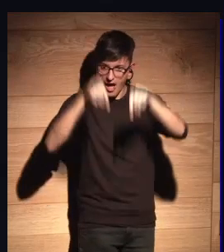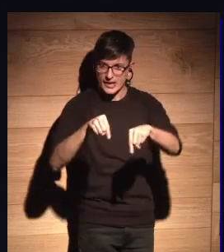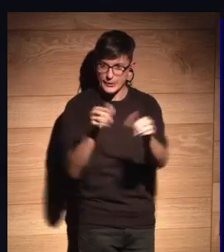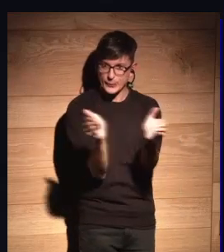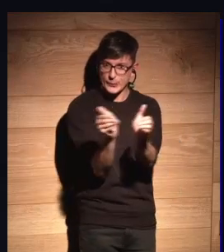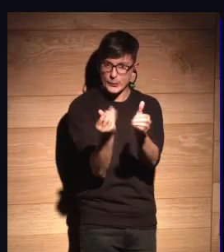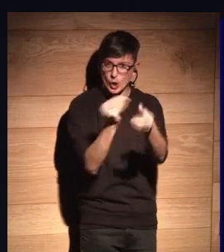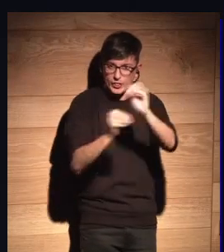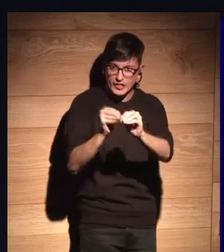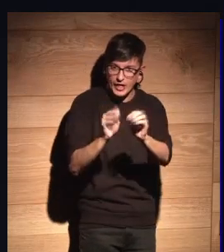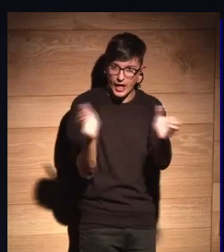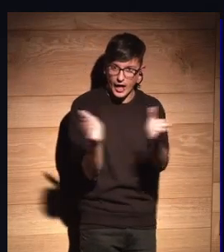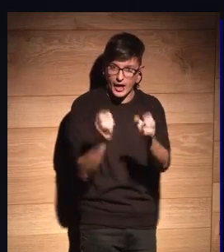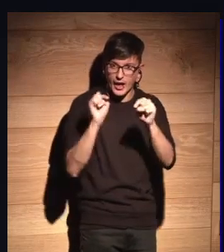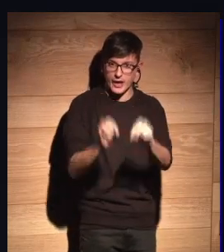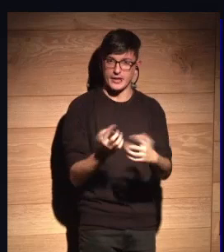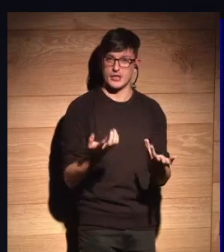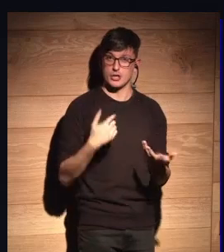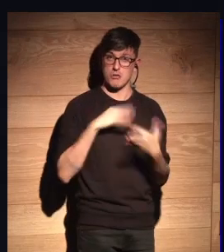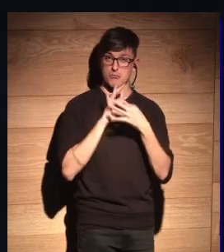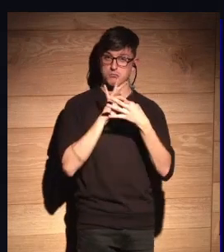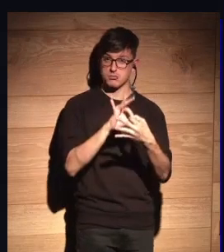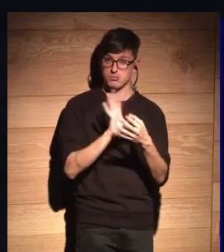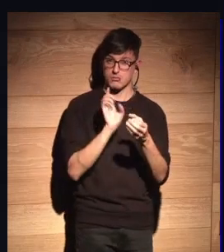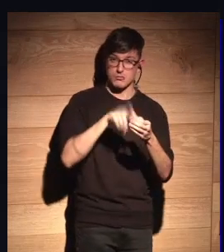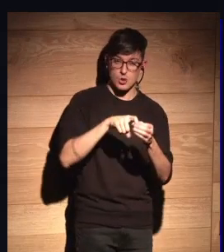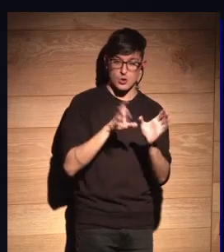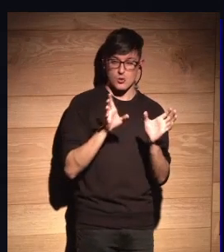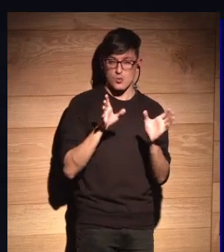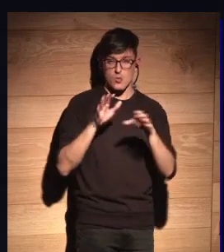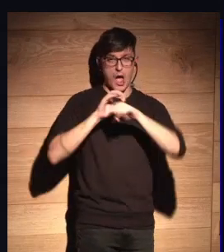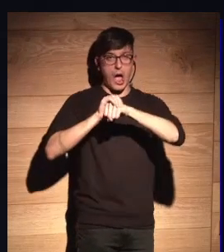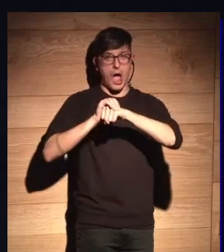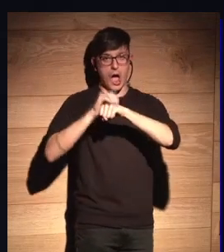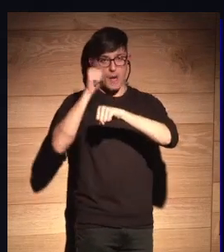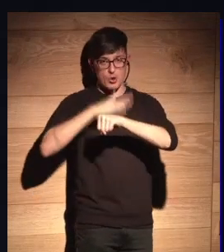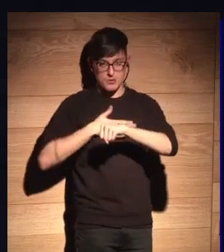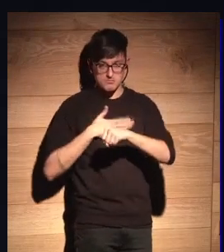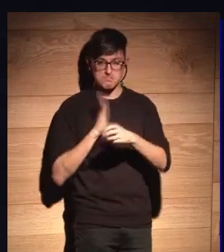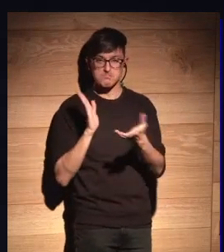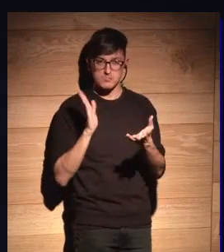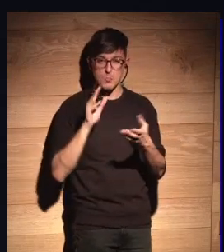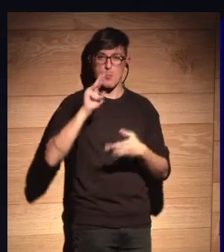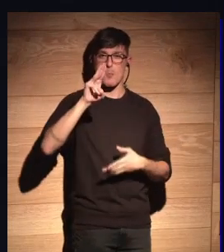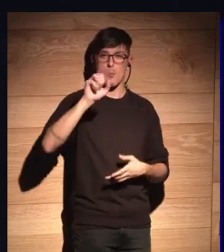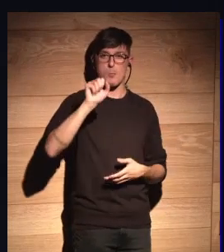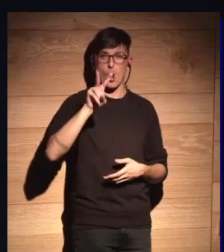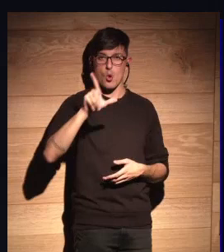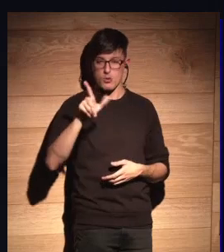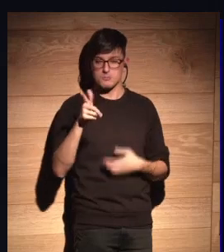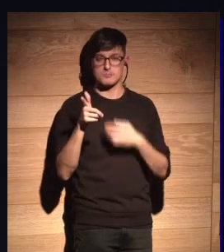a friend of mine, a great writer named Paul Theroux, who had his book